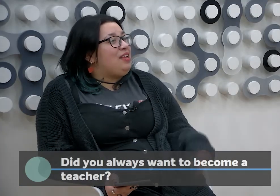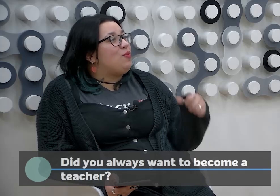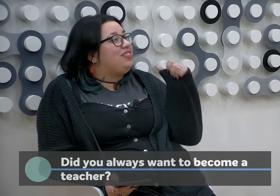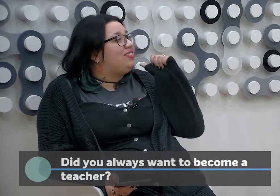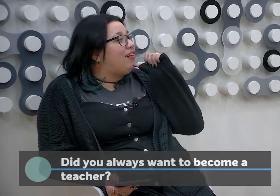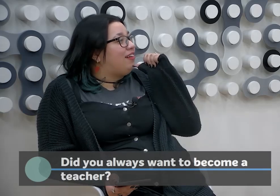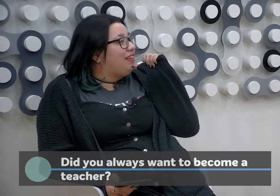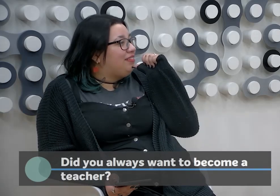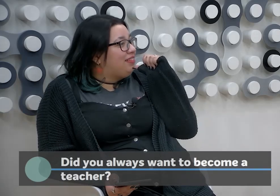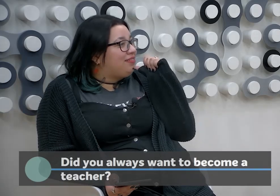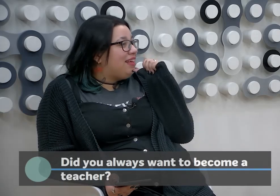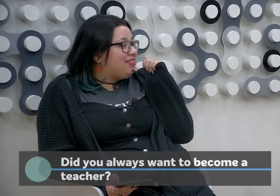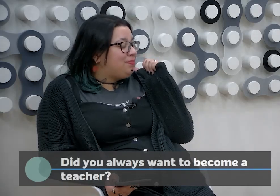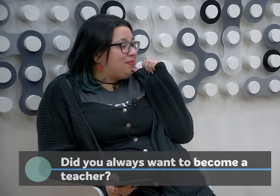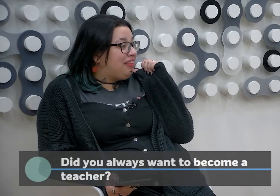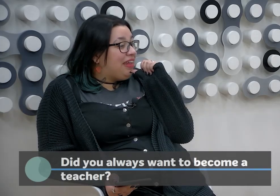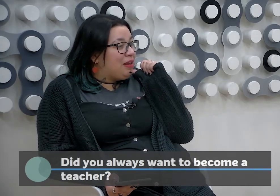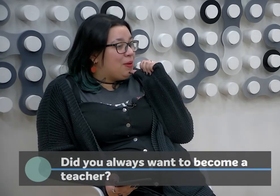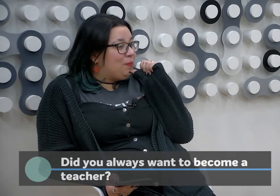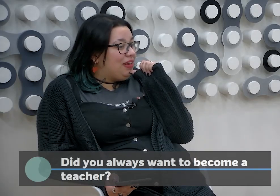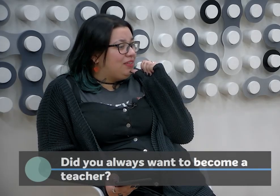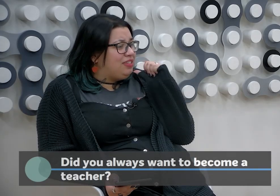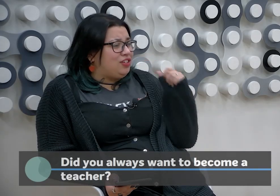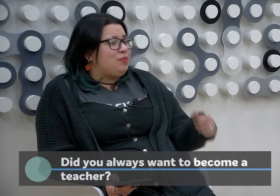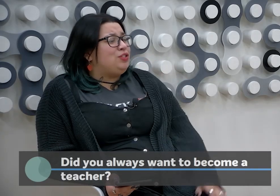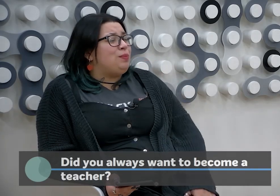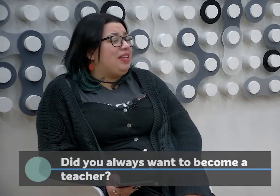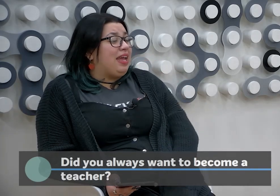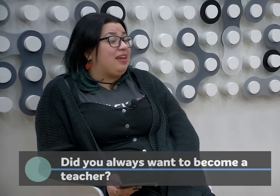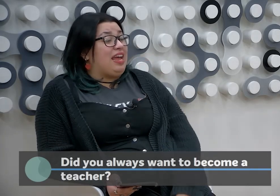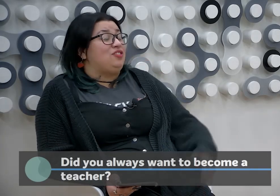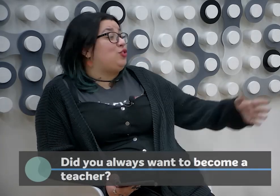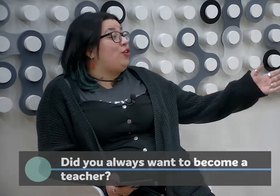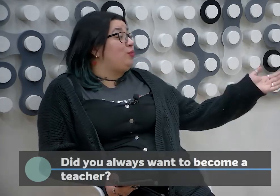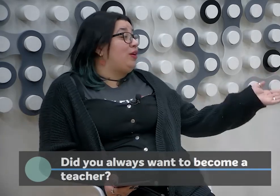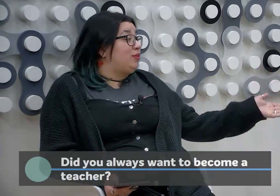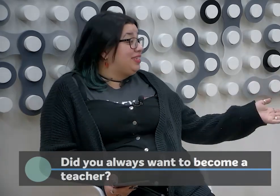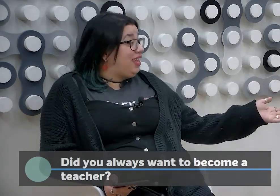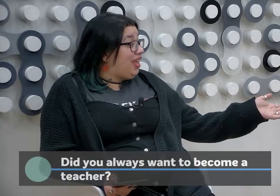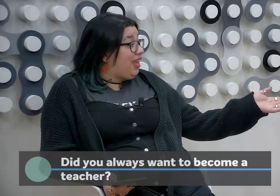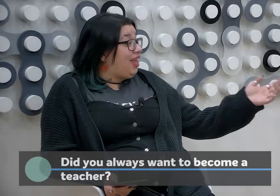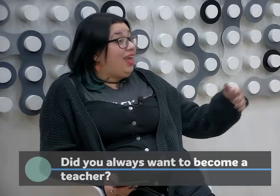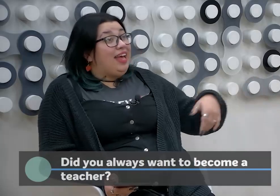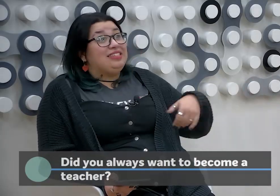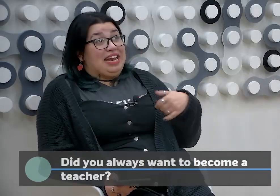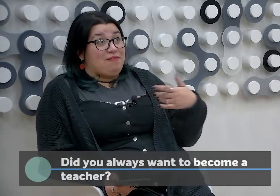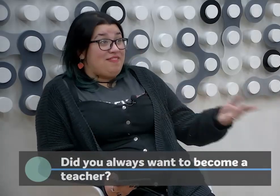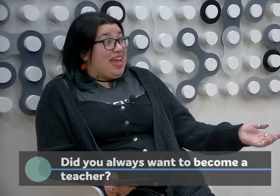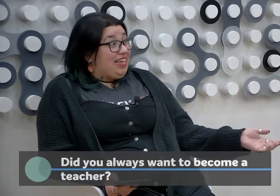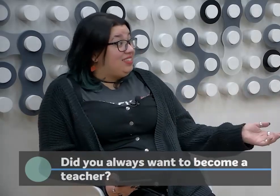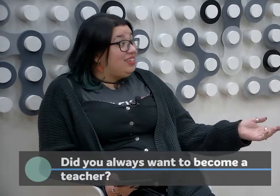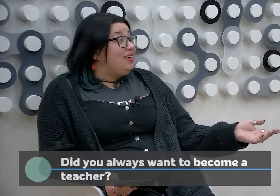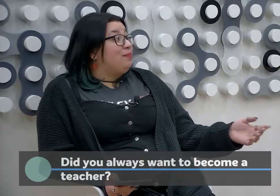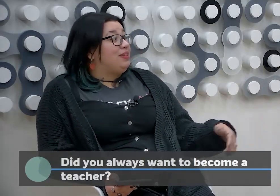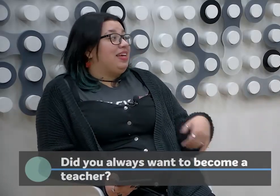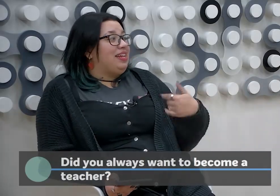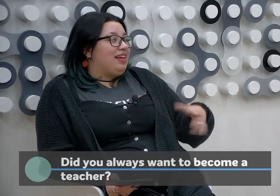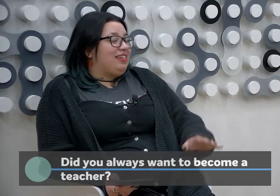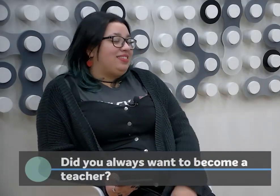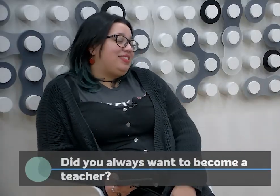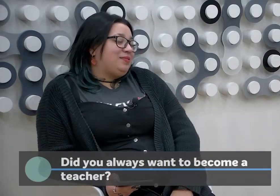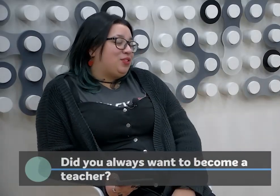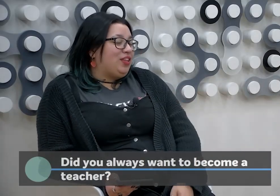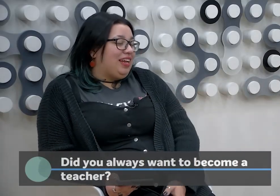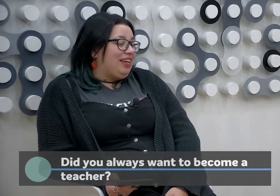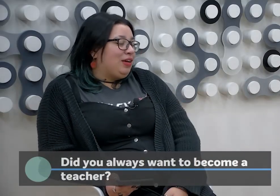think that anyone started as thinking about being a teacher. I wanted to be like an astronaut when I was a kid, and then a vet, but